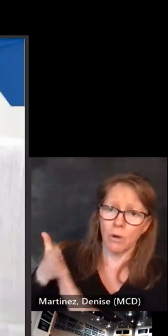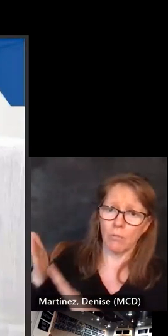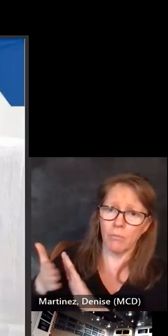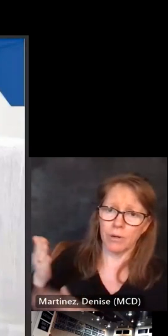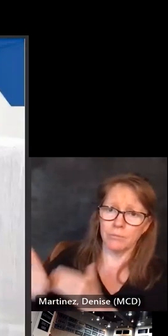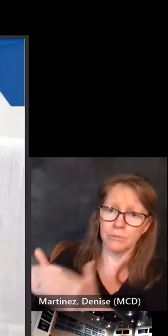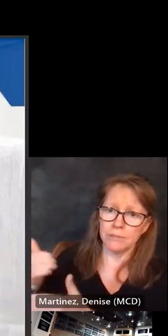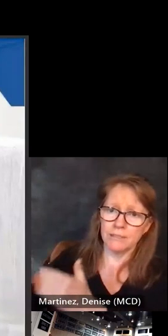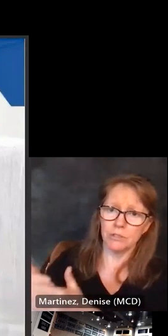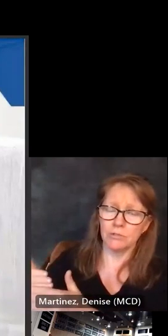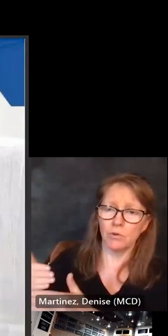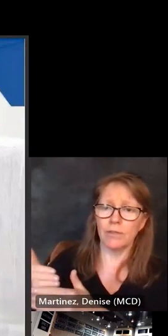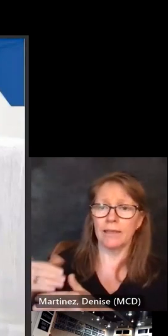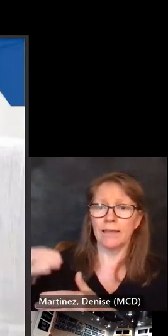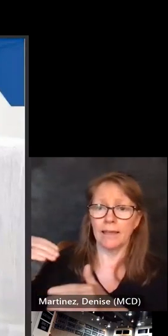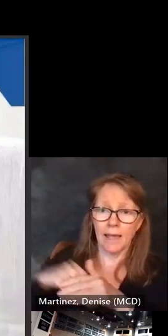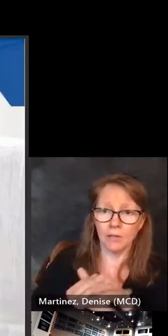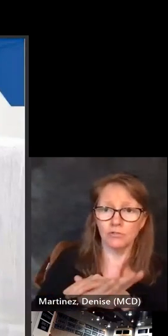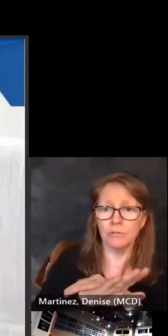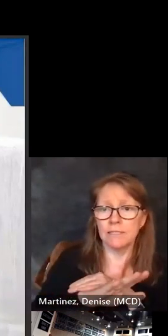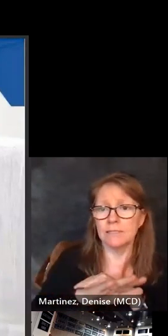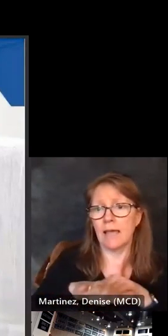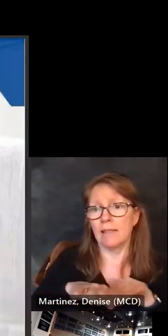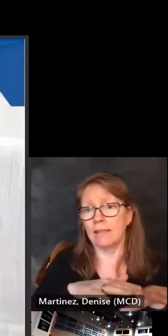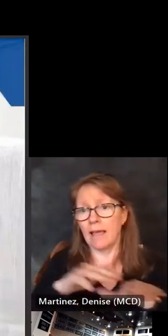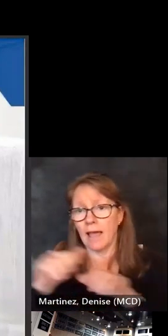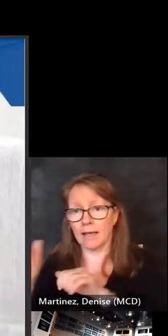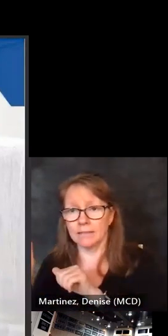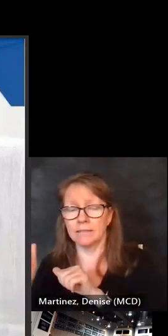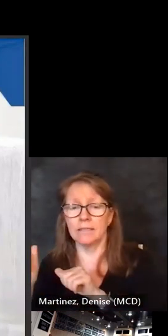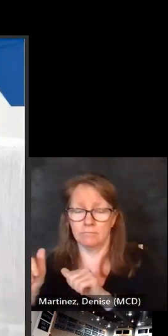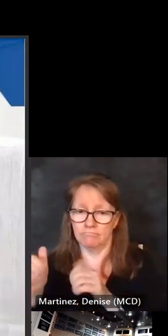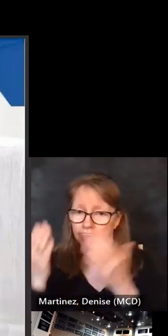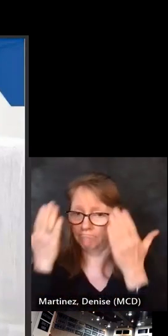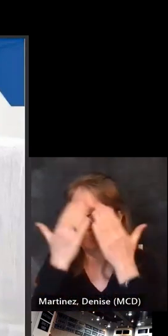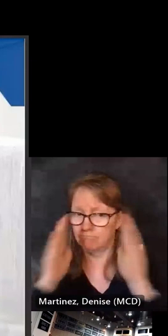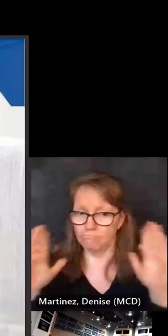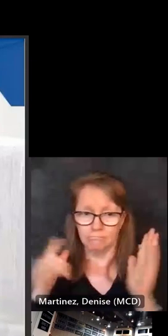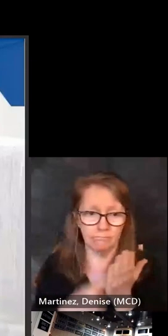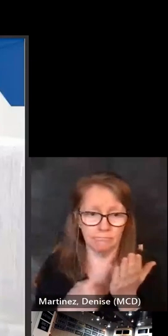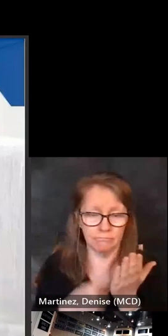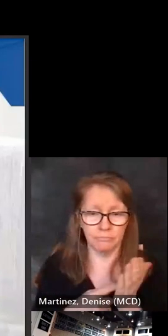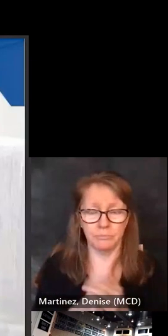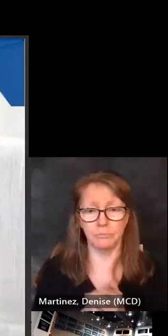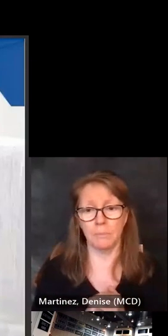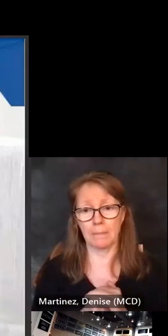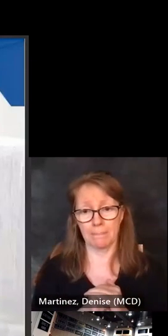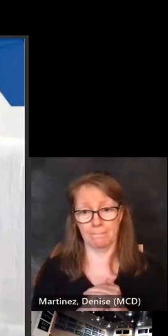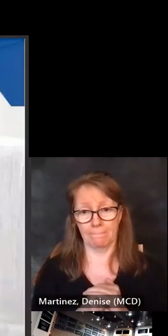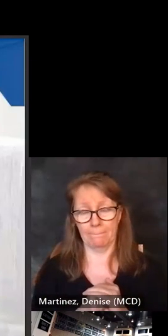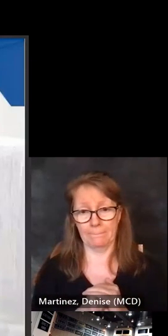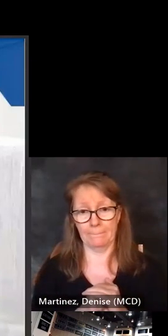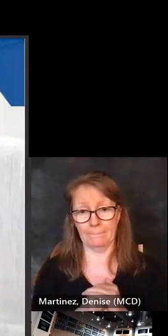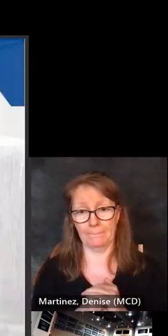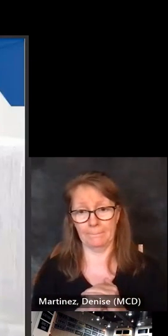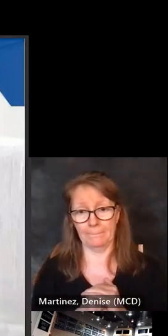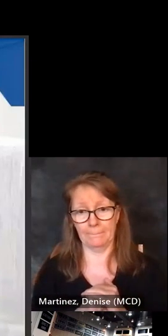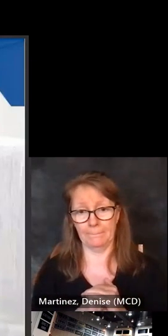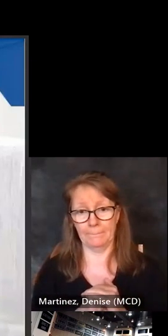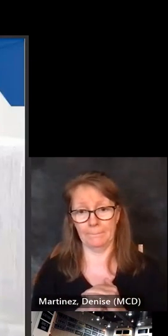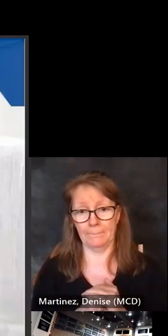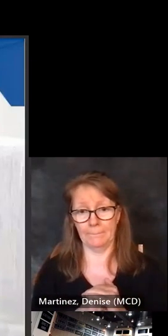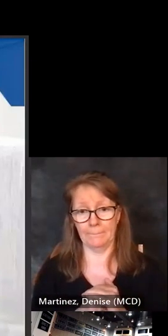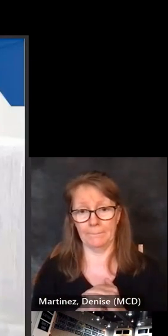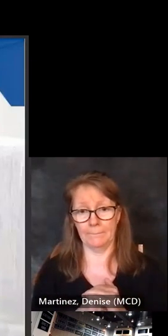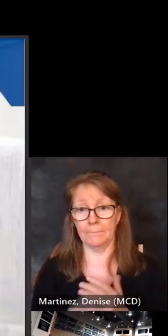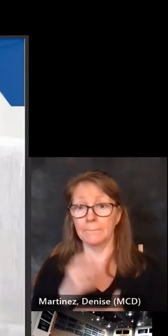exits. In terms of our preliminary cost estimate, our 15% drawings has a cost estimate